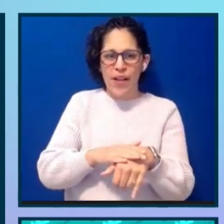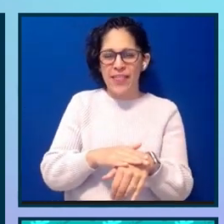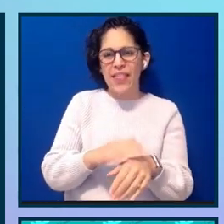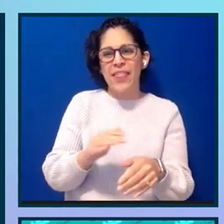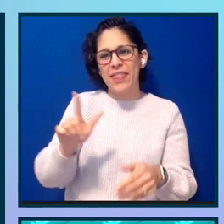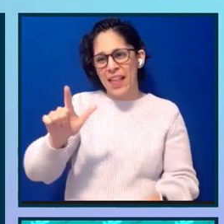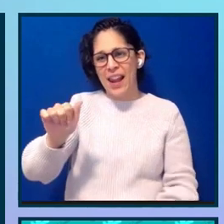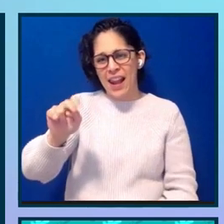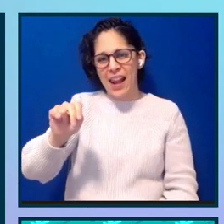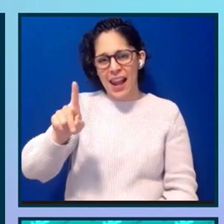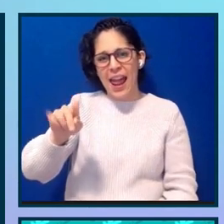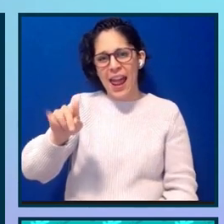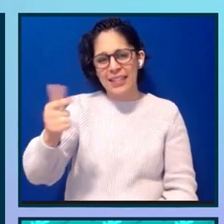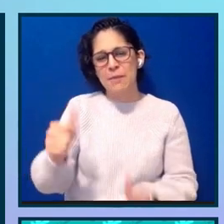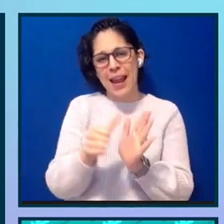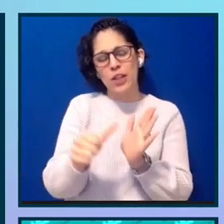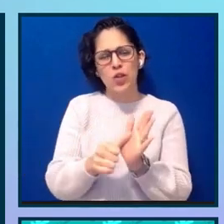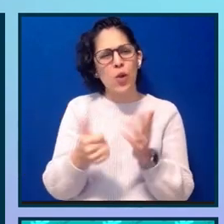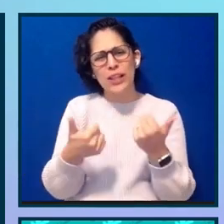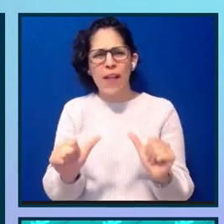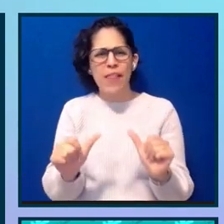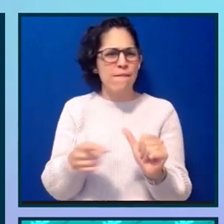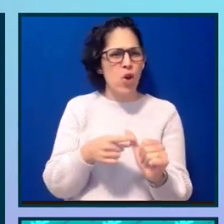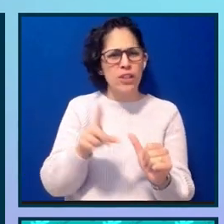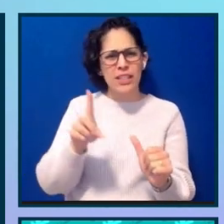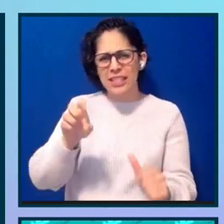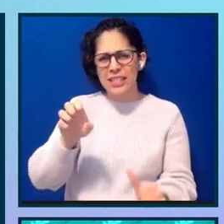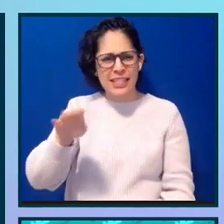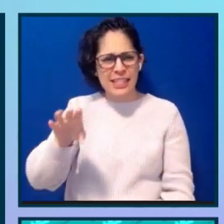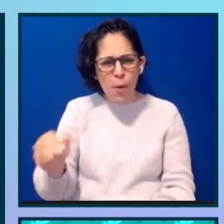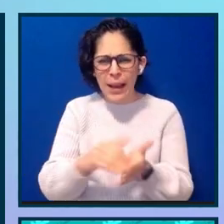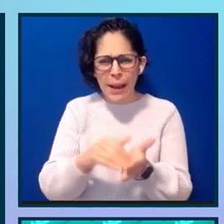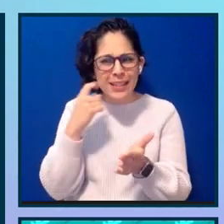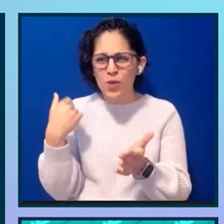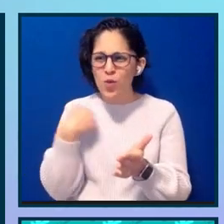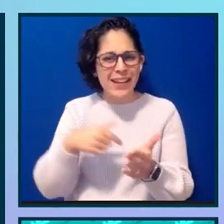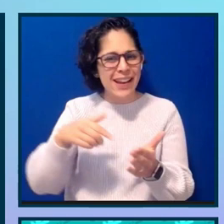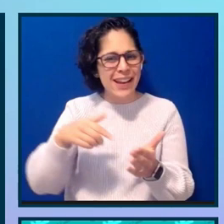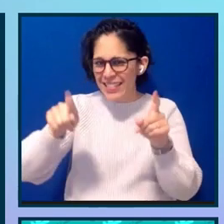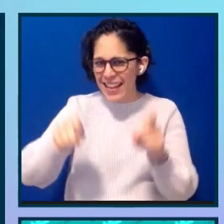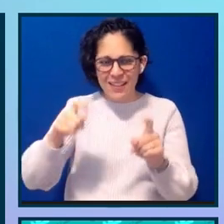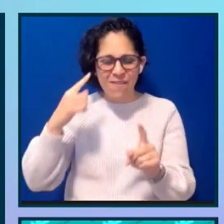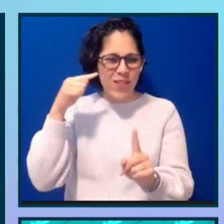So let's just do the first demo again, because we still haven't done it for this website.